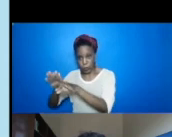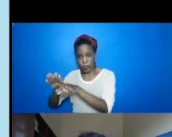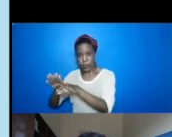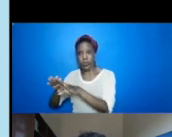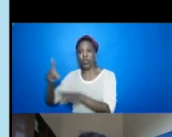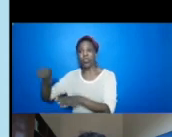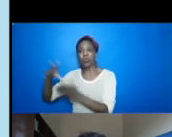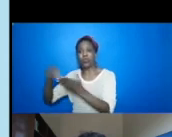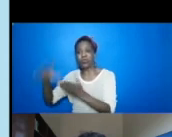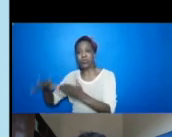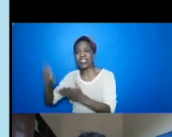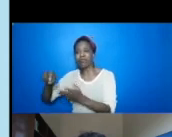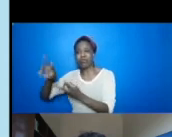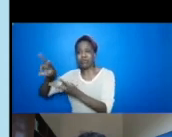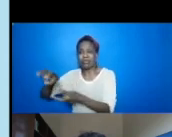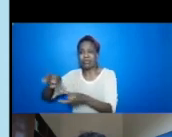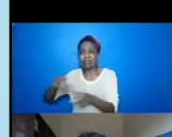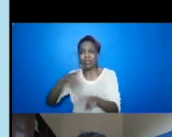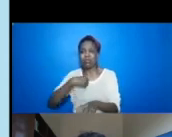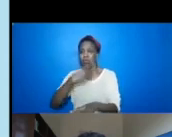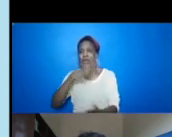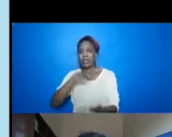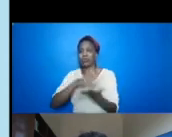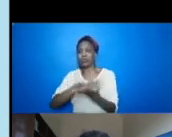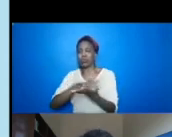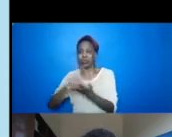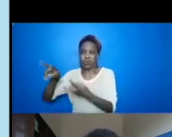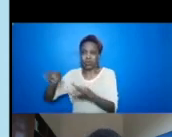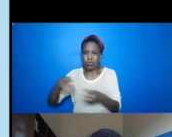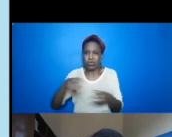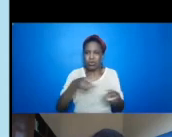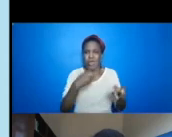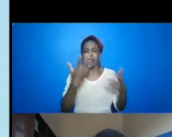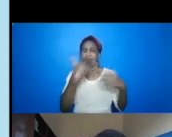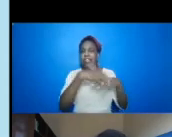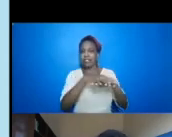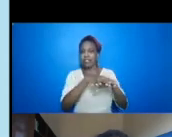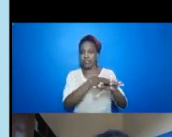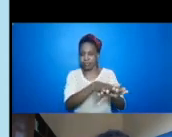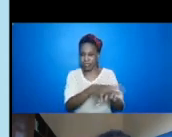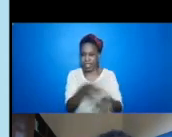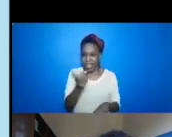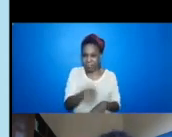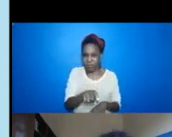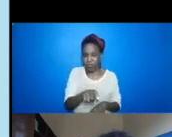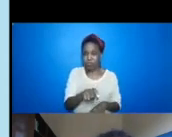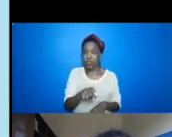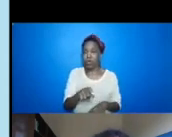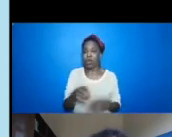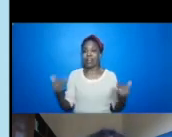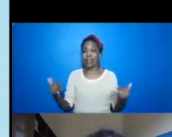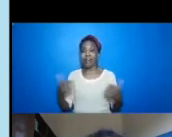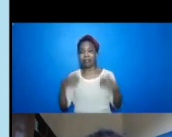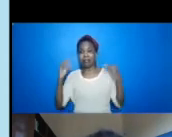is politically charged, or your identity as Black principal is politically charged. And so it's not just that roles are